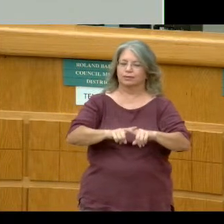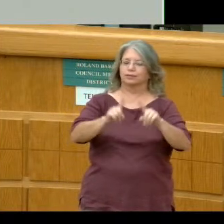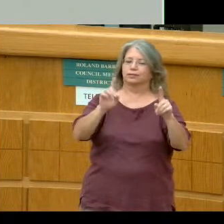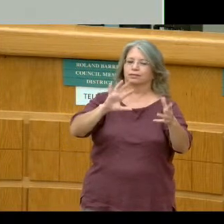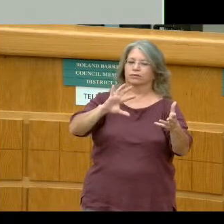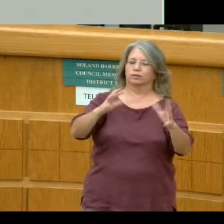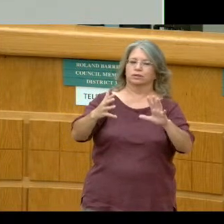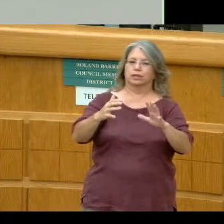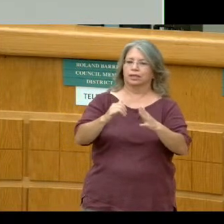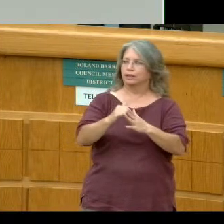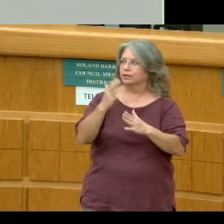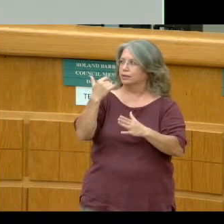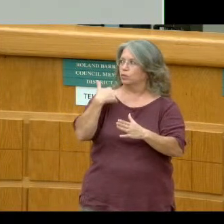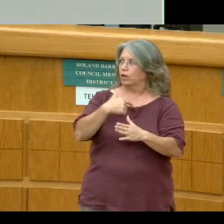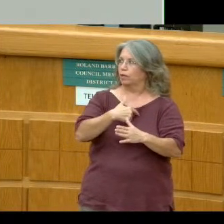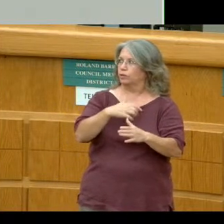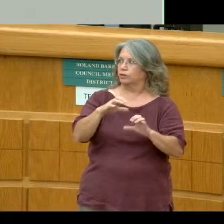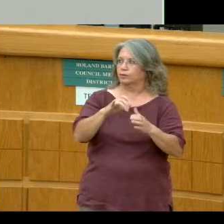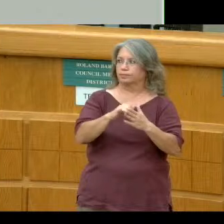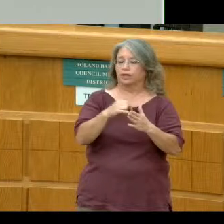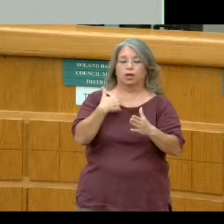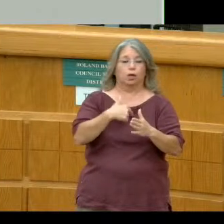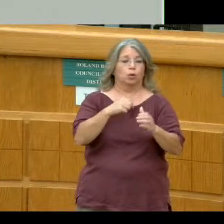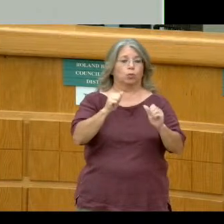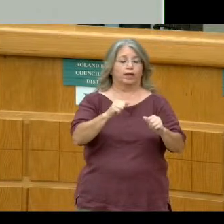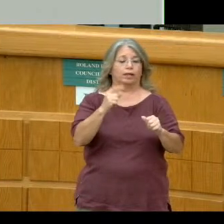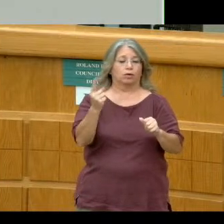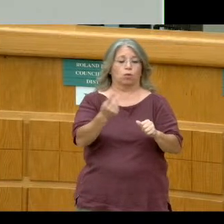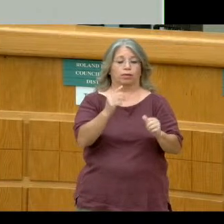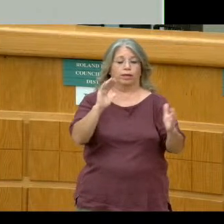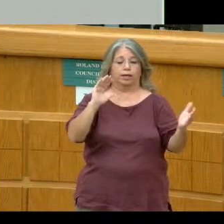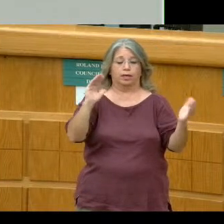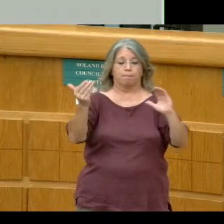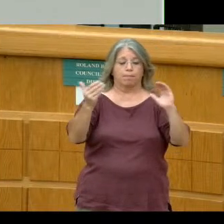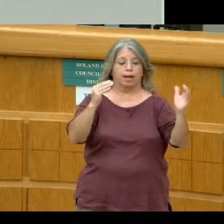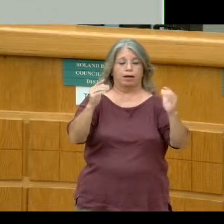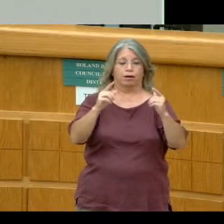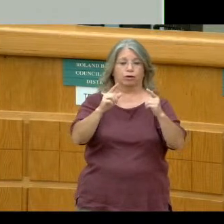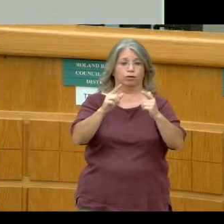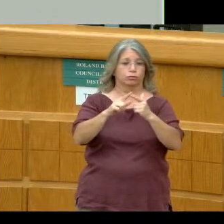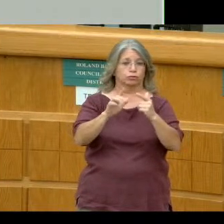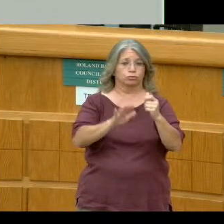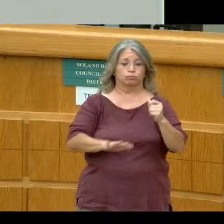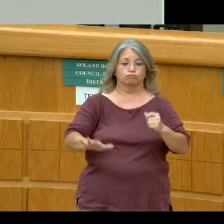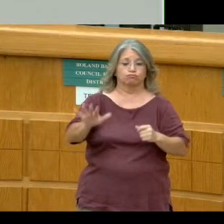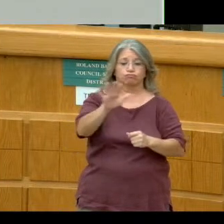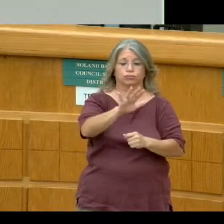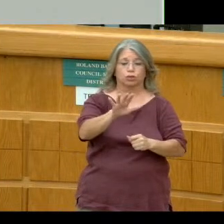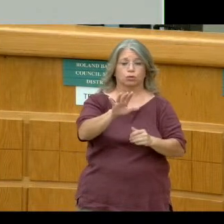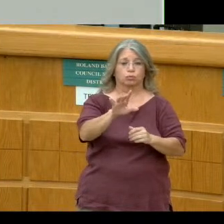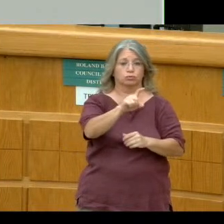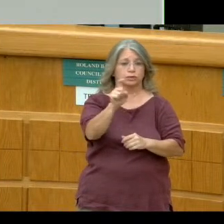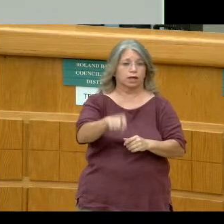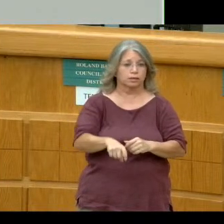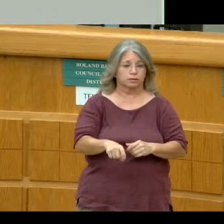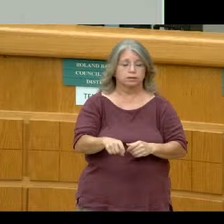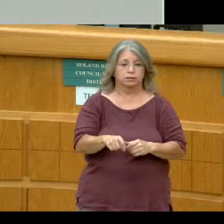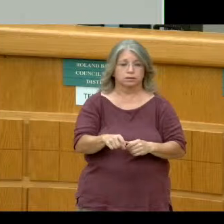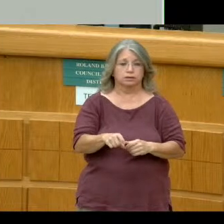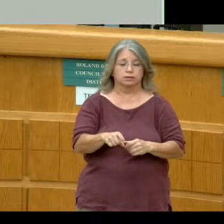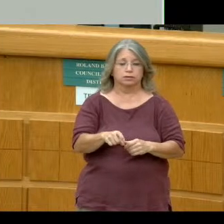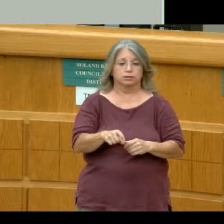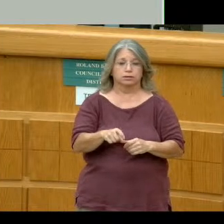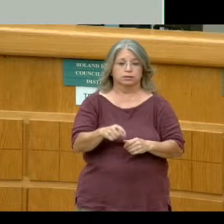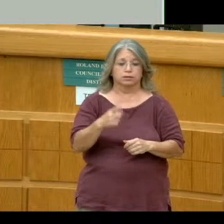it like this. So we can only compare amongst all the places in the state, basically a week and a half to 2 weeks in the past